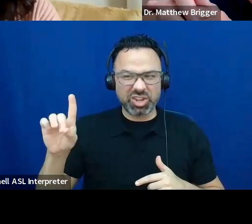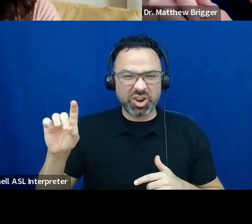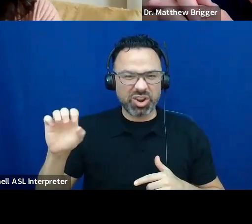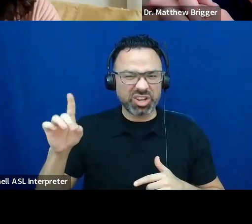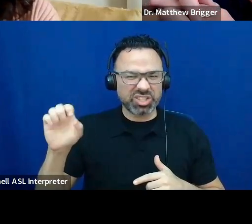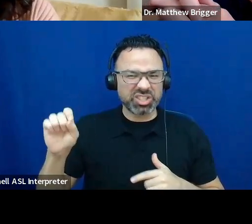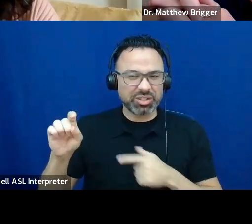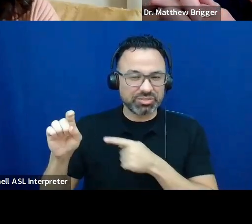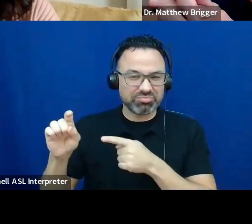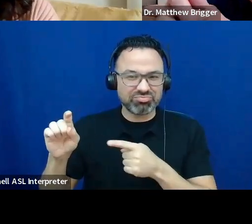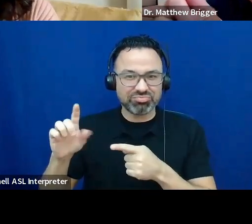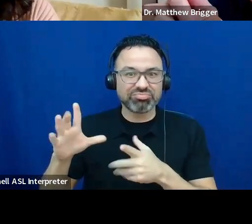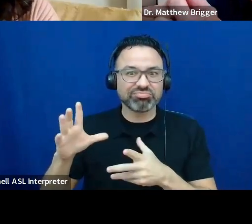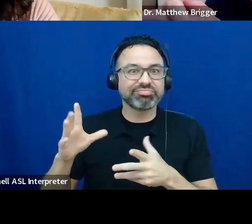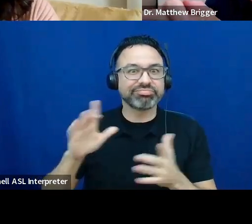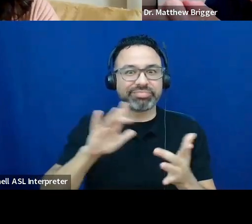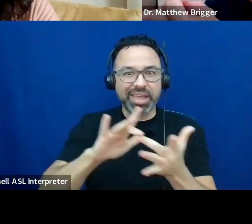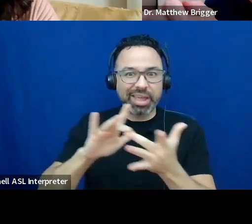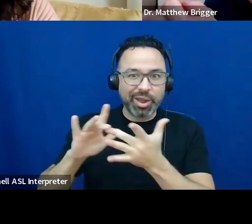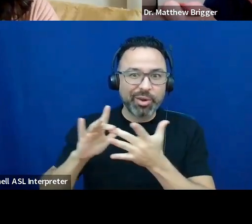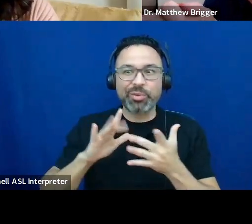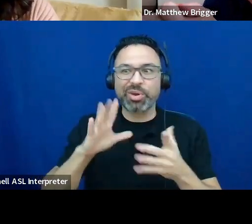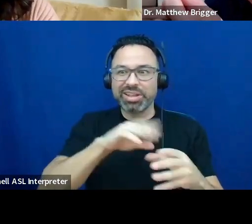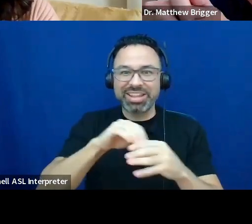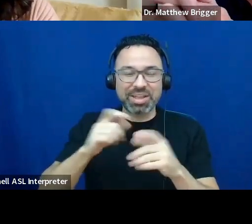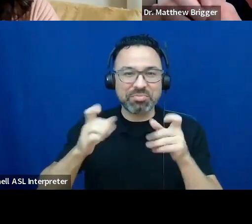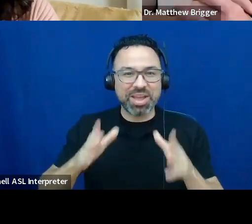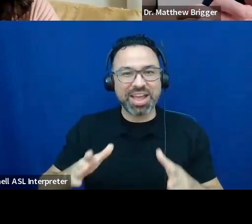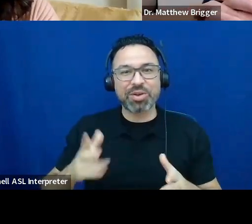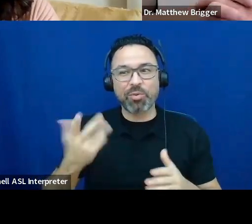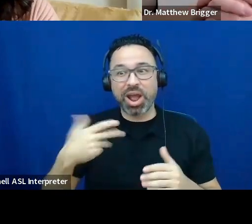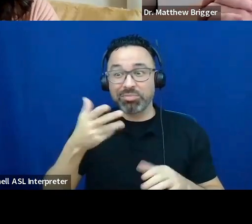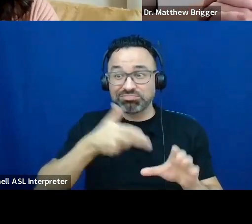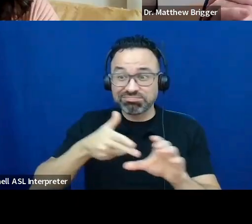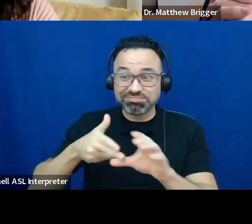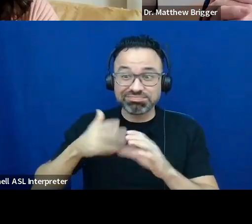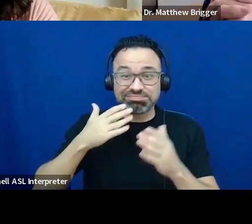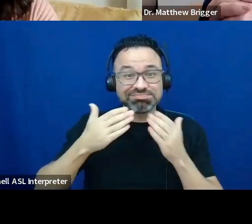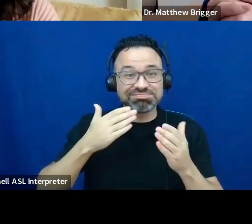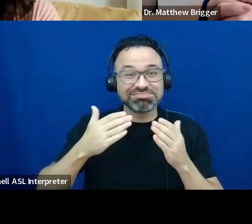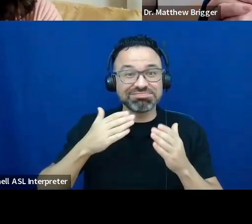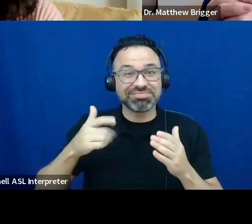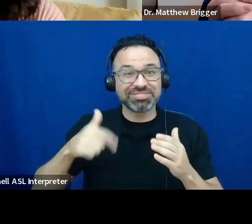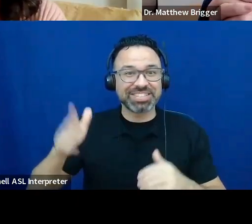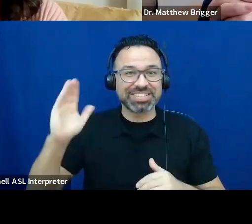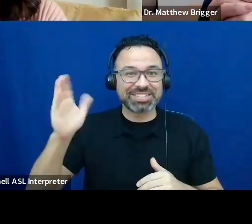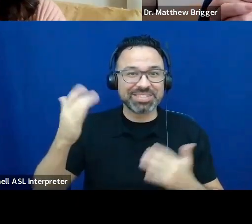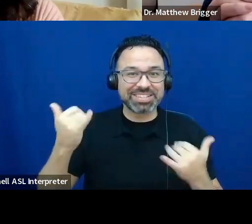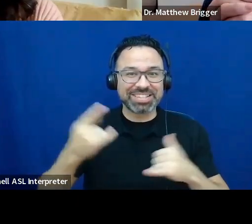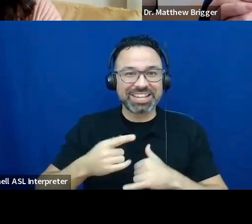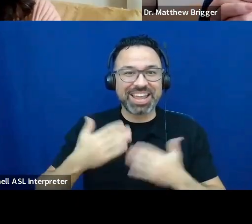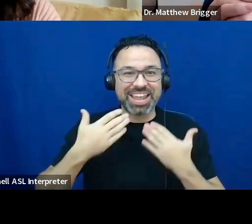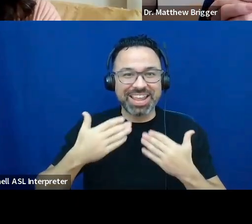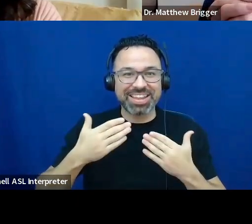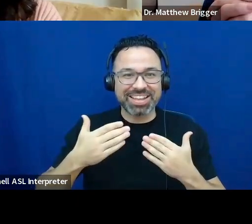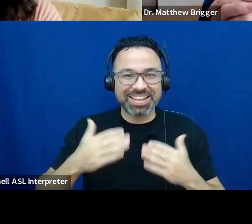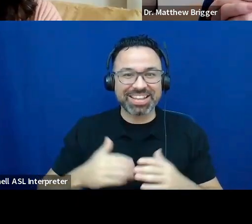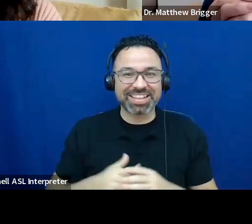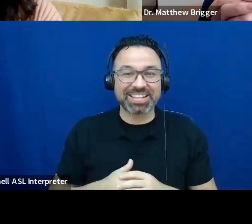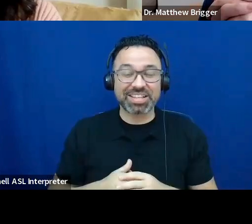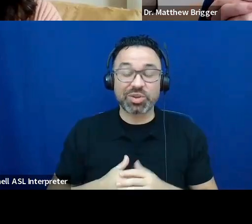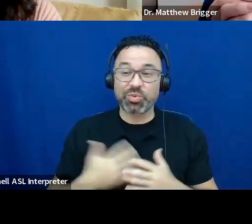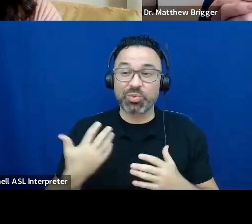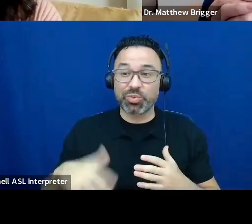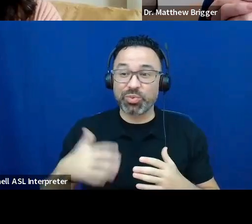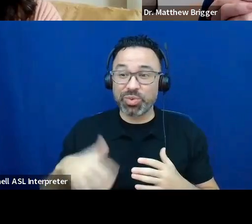Outreach and Engagement Manager. Thank you so much for joining us today at our presentation. We are